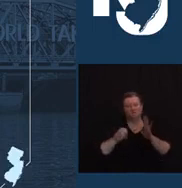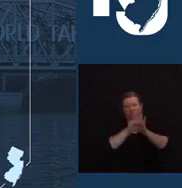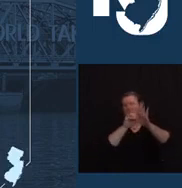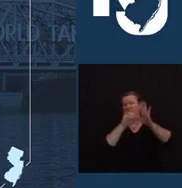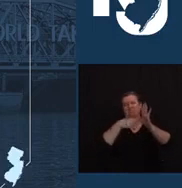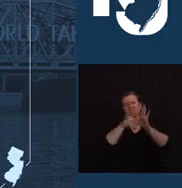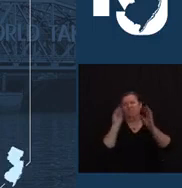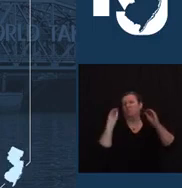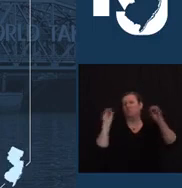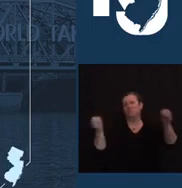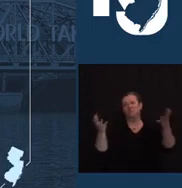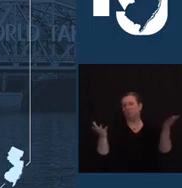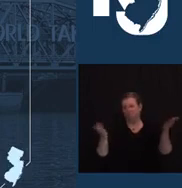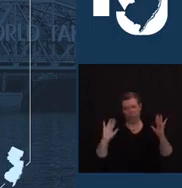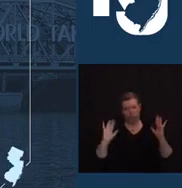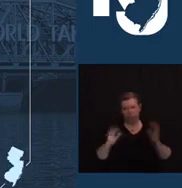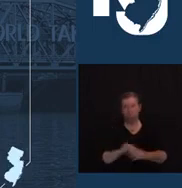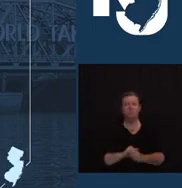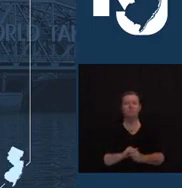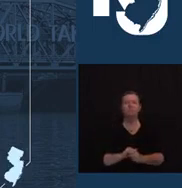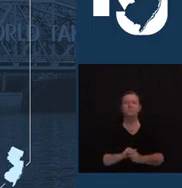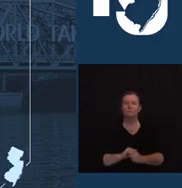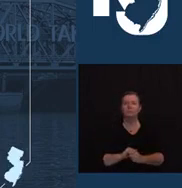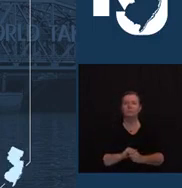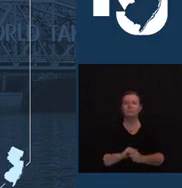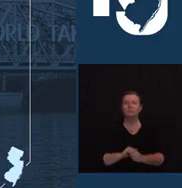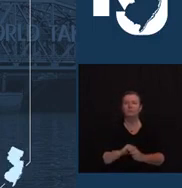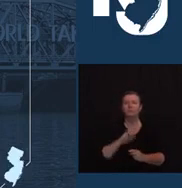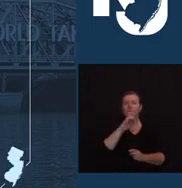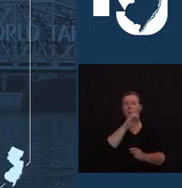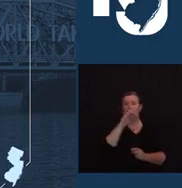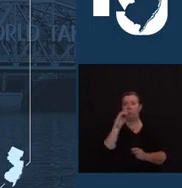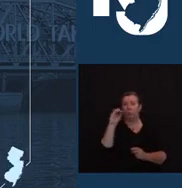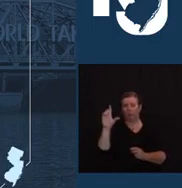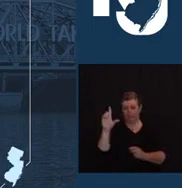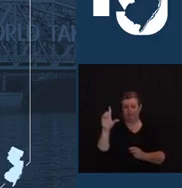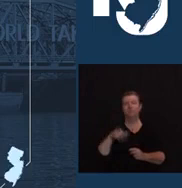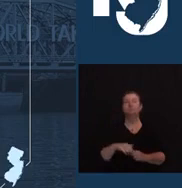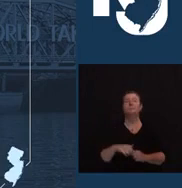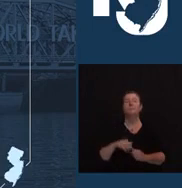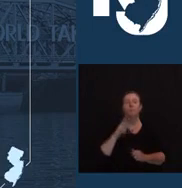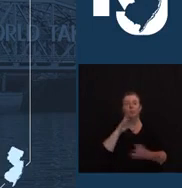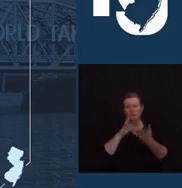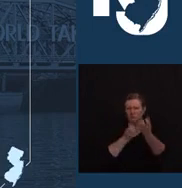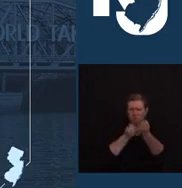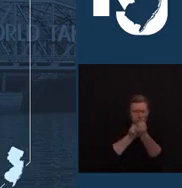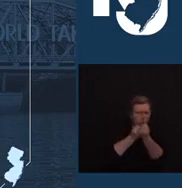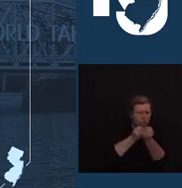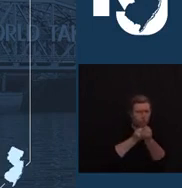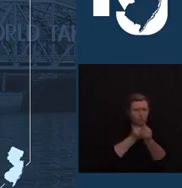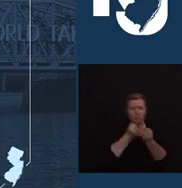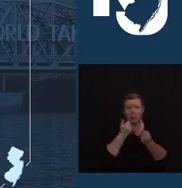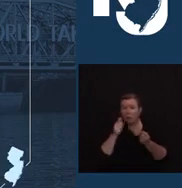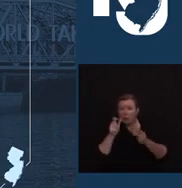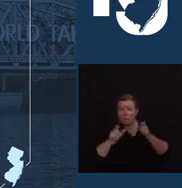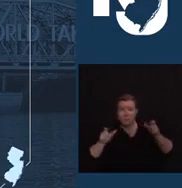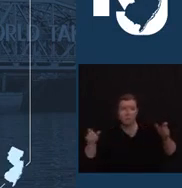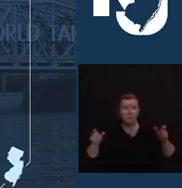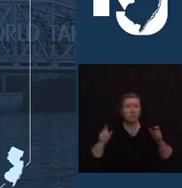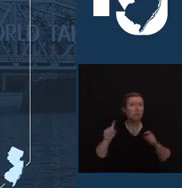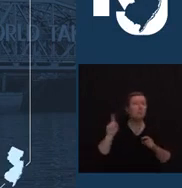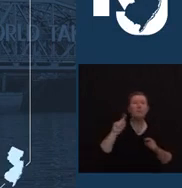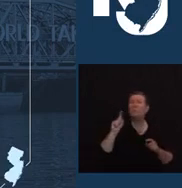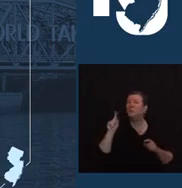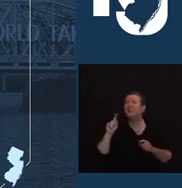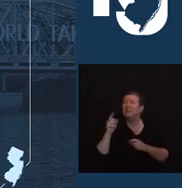out-of-pocket costs. The Department of Labor is prepared to assist those who need further assistance to find these resources. We